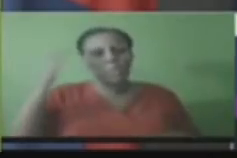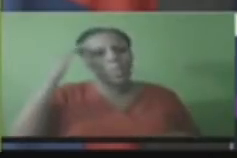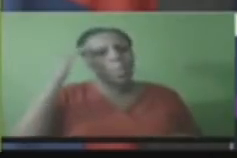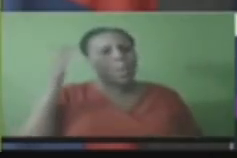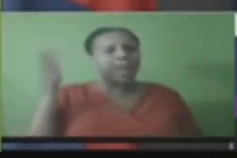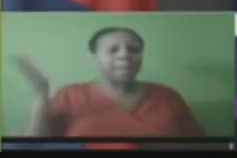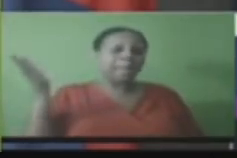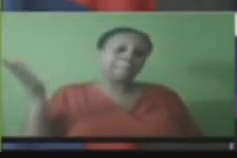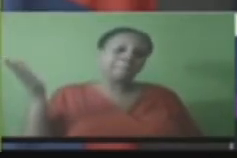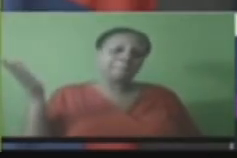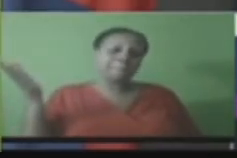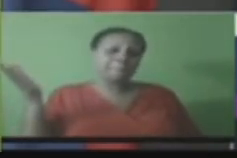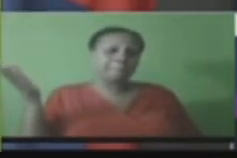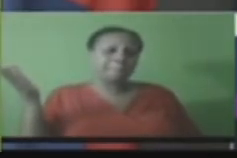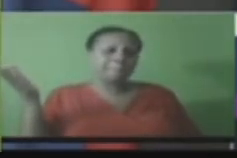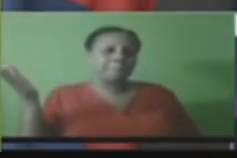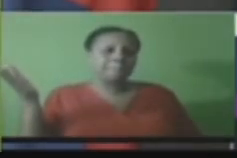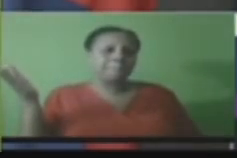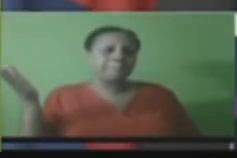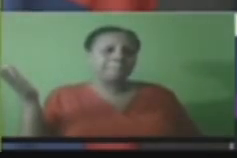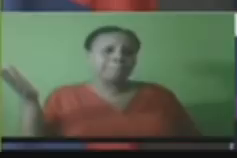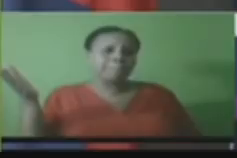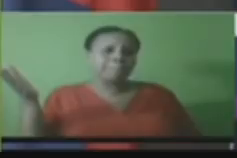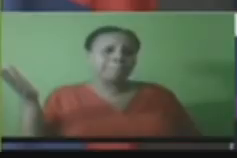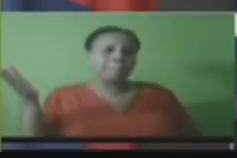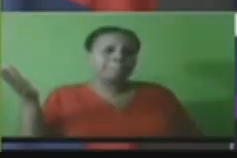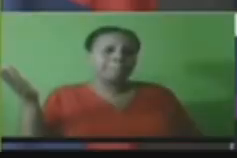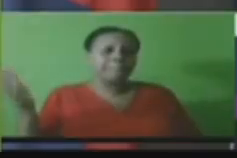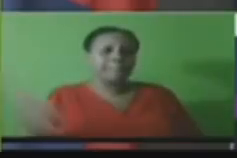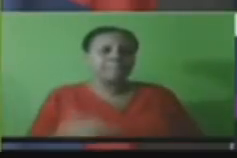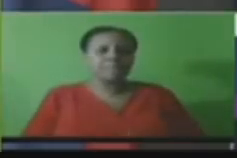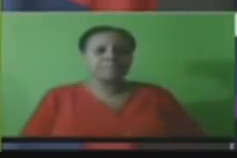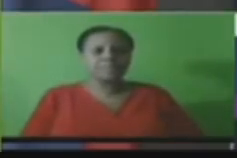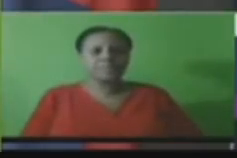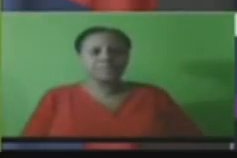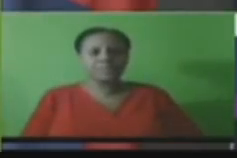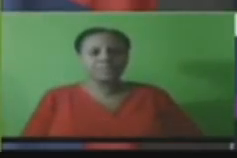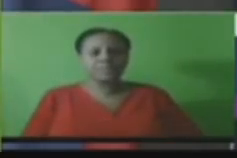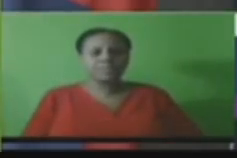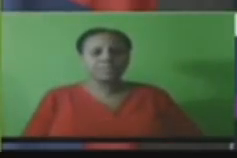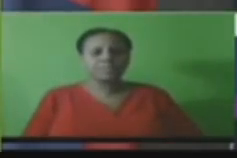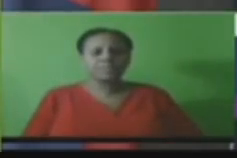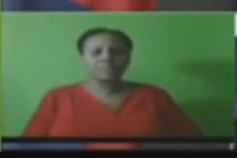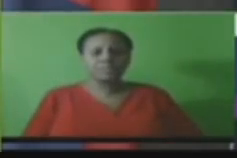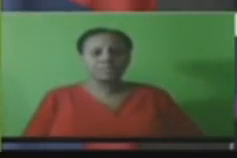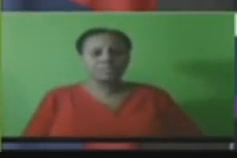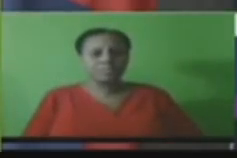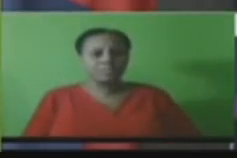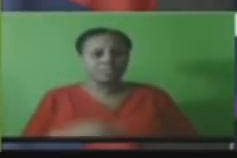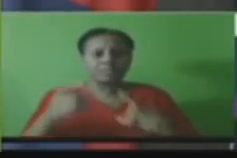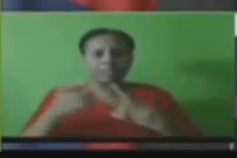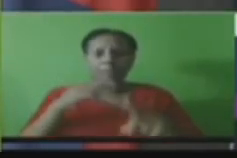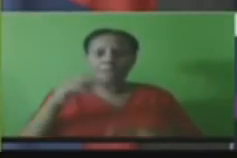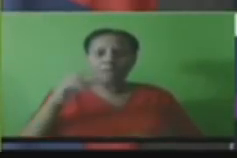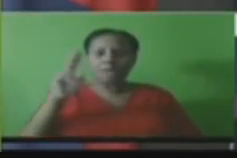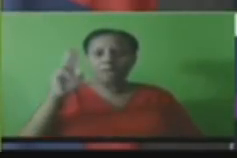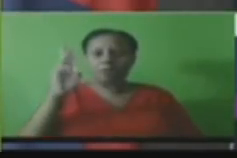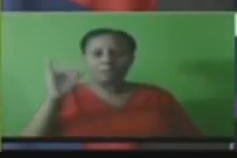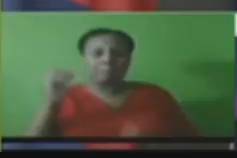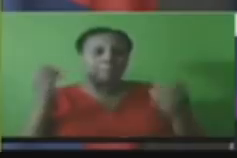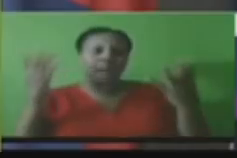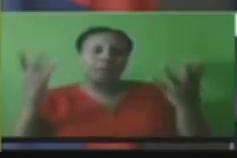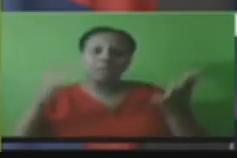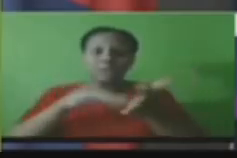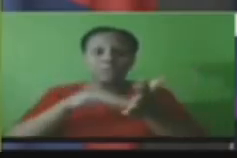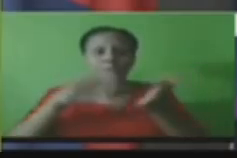he came to the fore from UWI, a lot of students there, and a lot of persons who